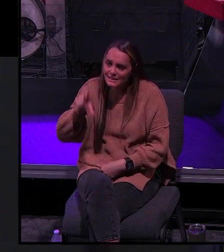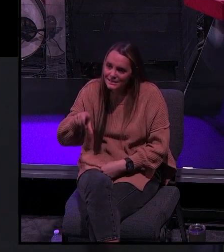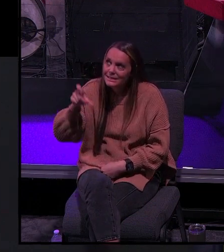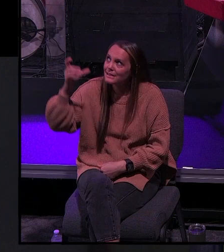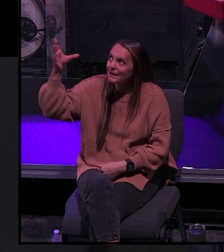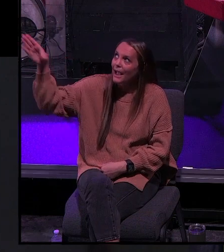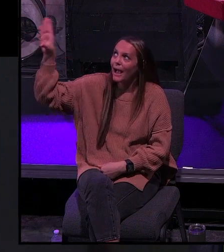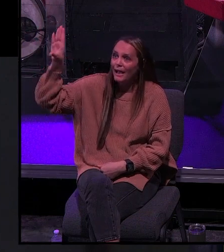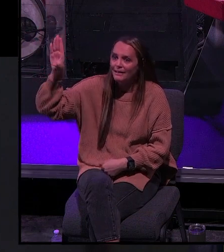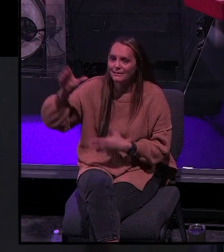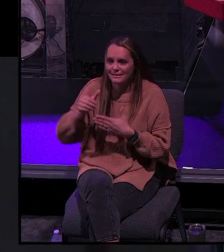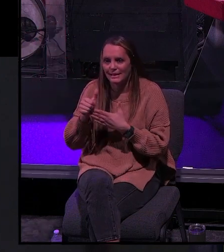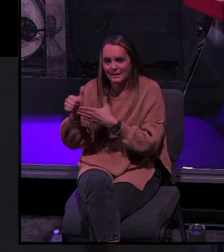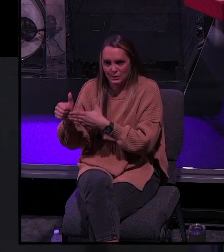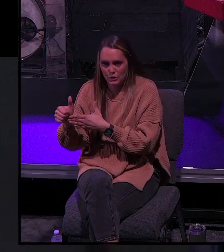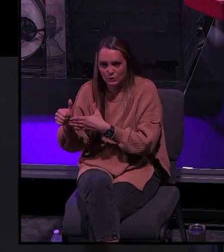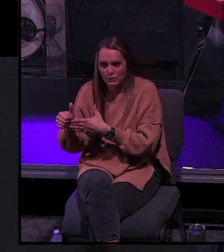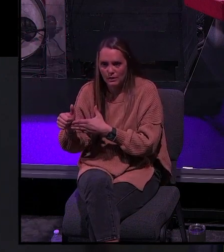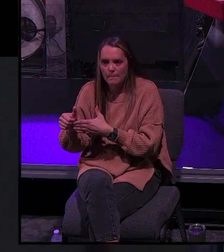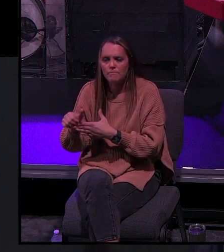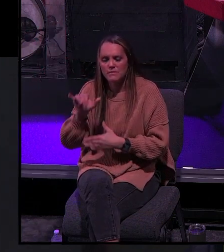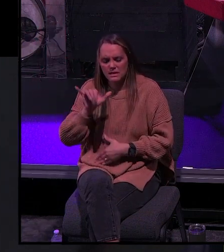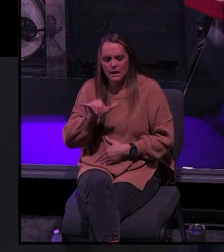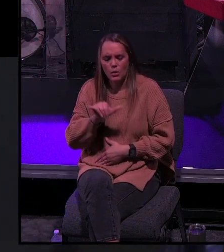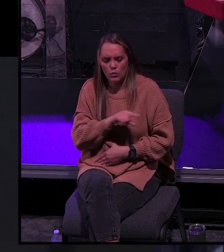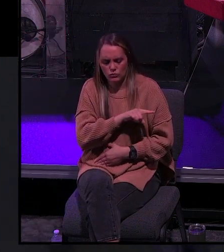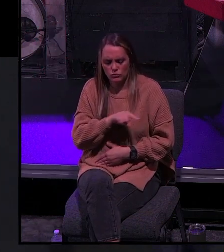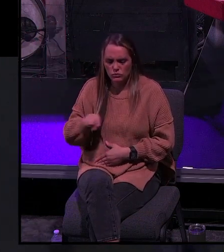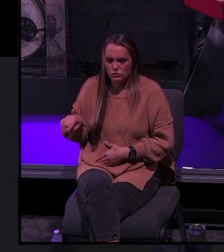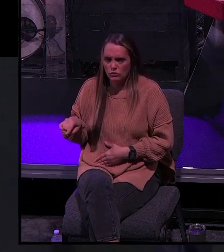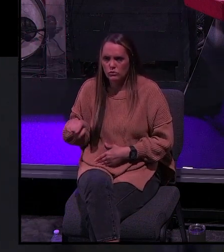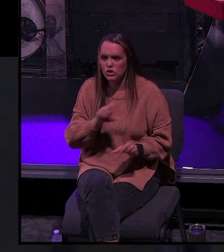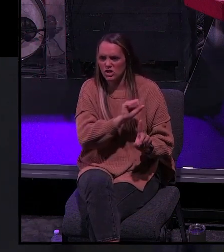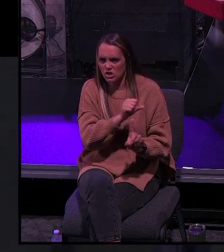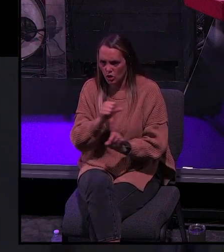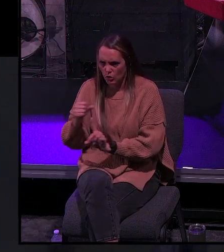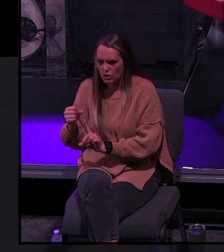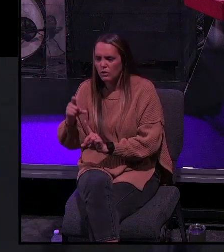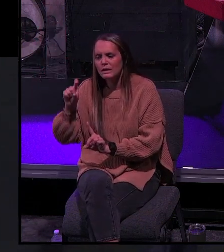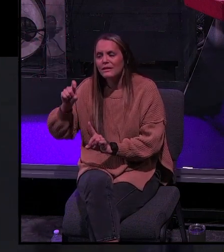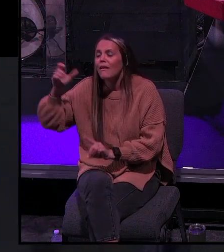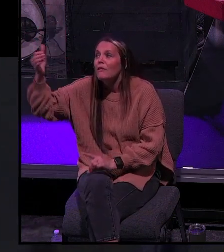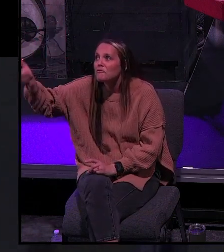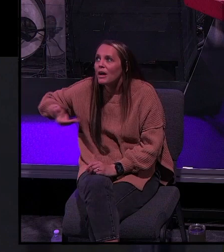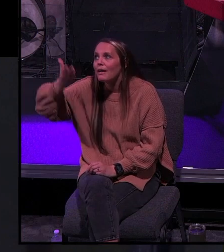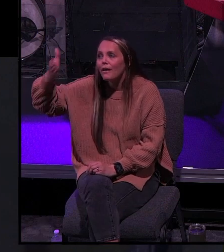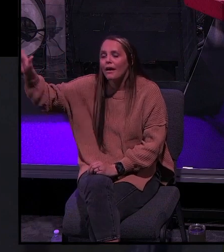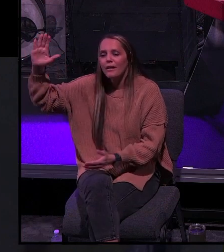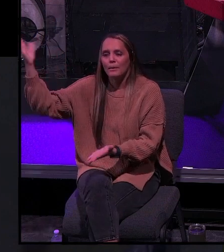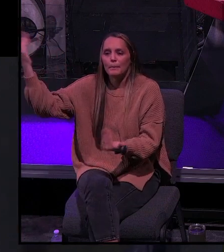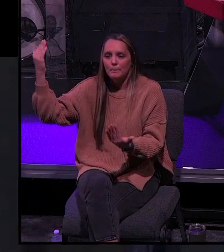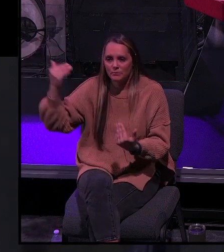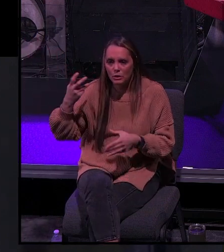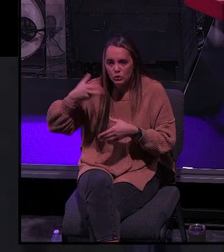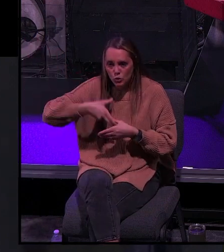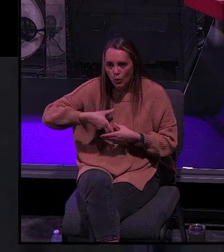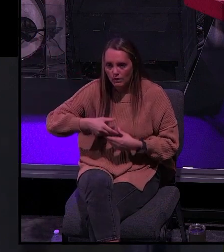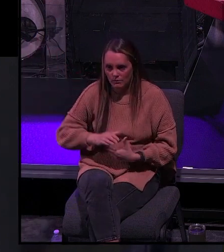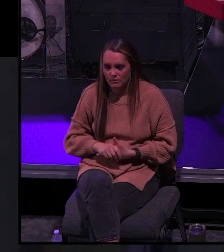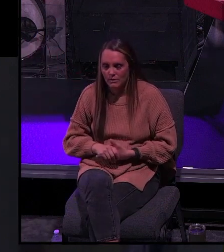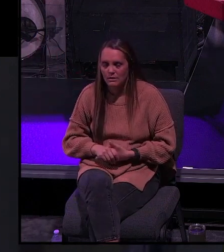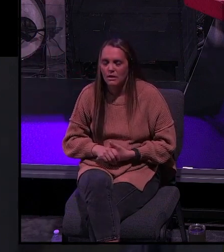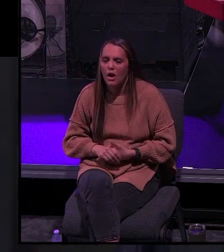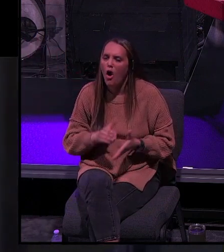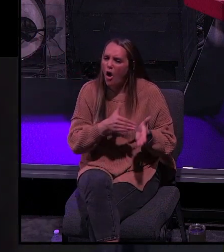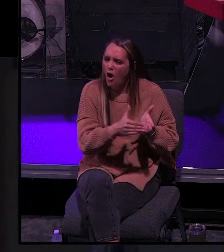you. Those are the places where you need to invite Him in. And oftentimes we don't. We say, I got to get